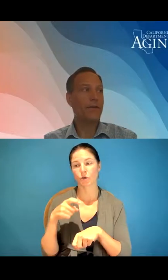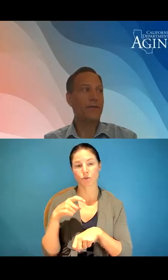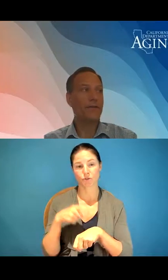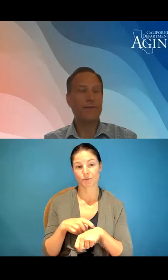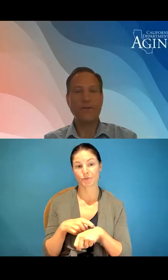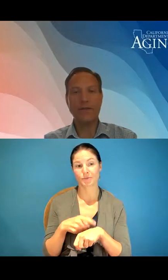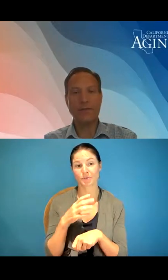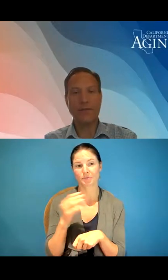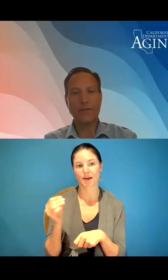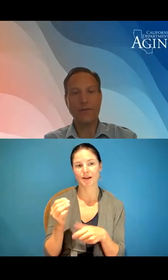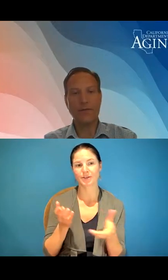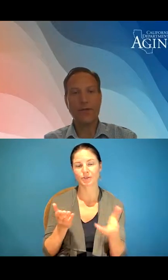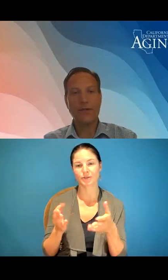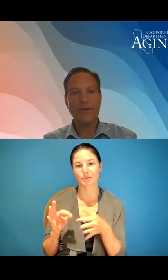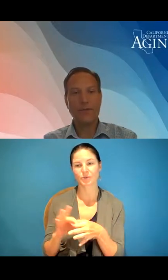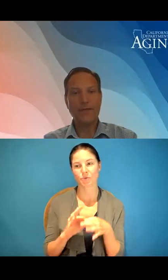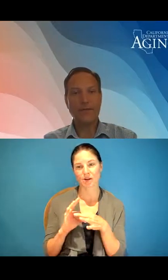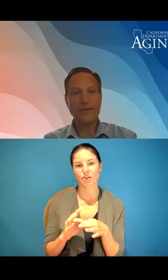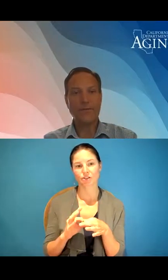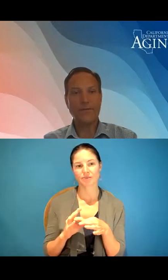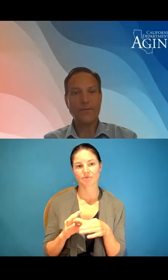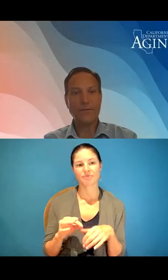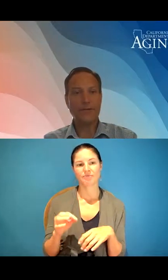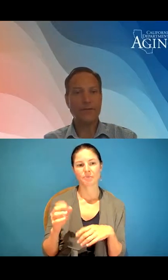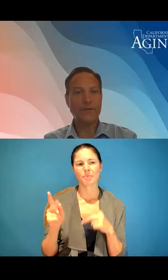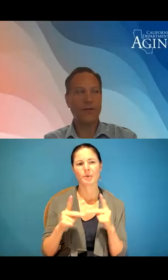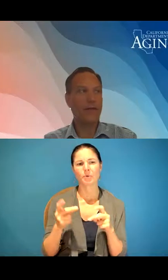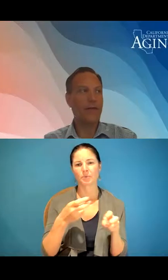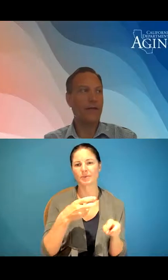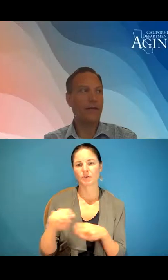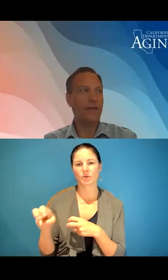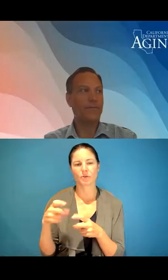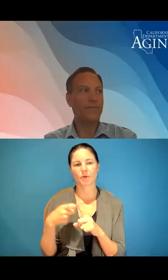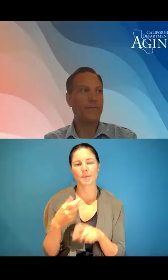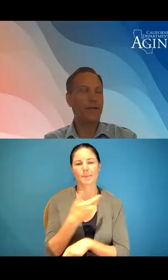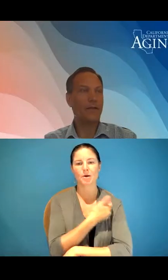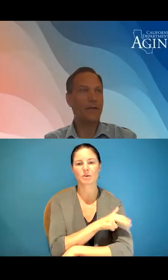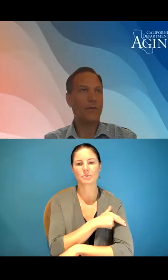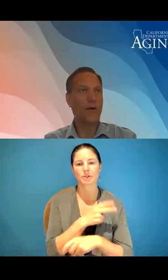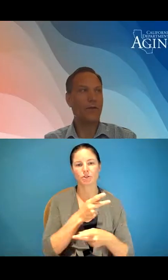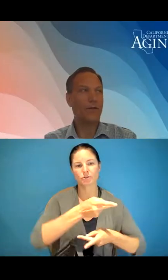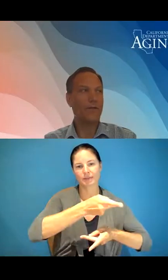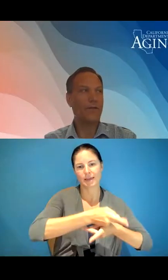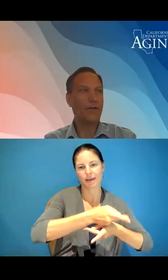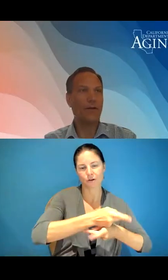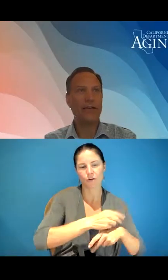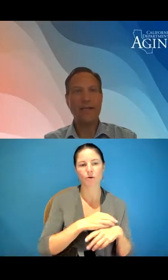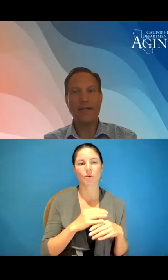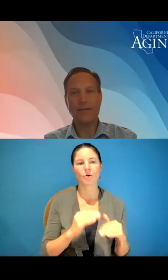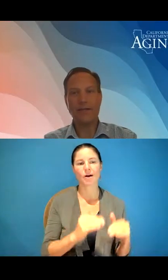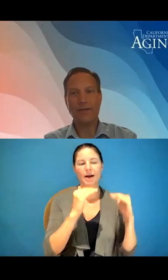services coordination. So these are people who may be diverted from hospital care that, you know, or higher levels of